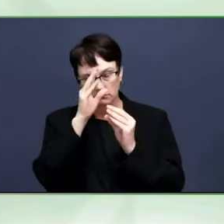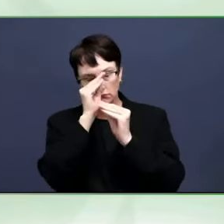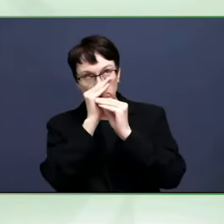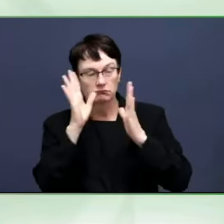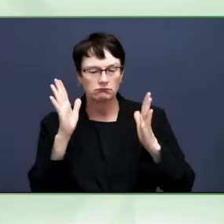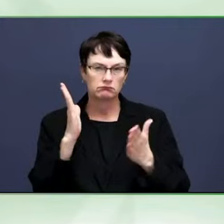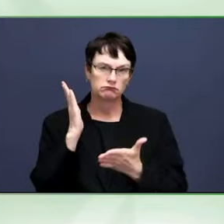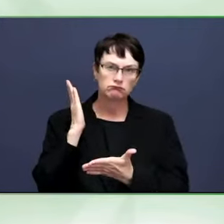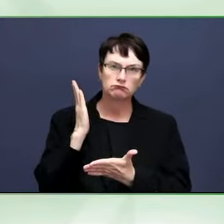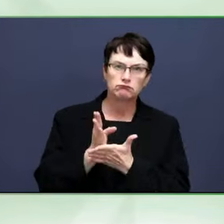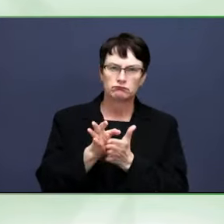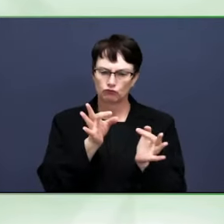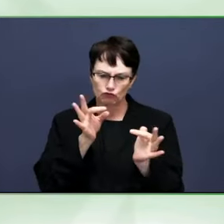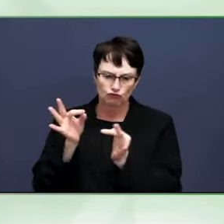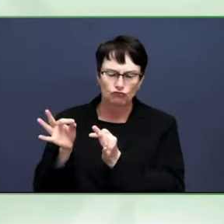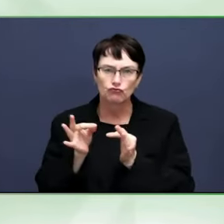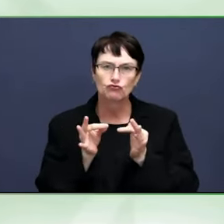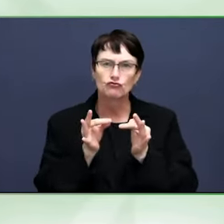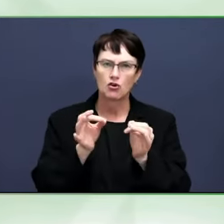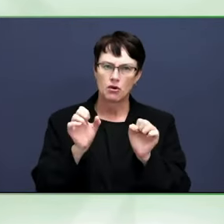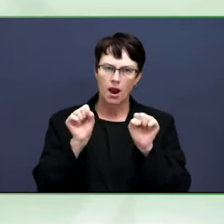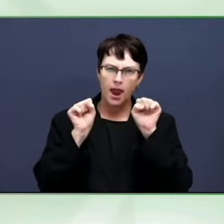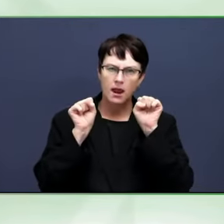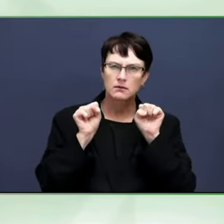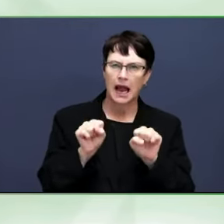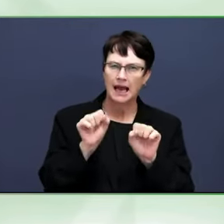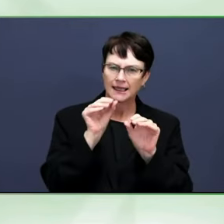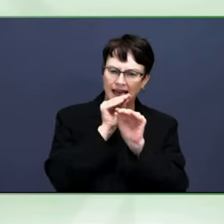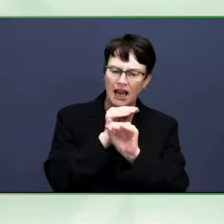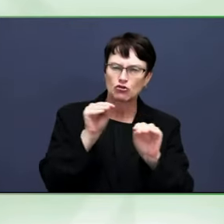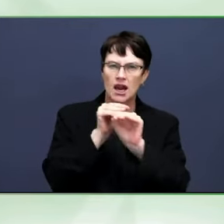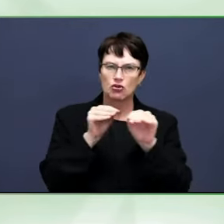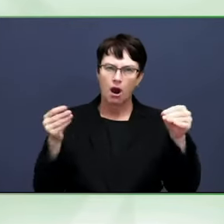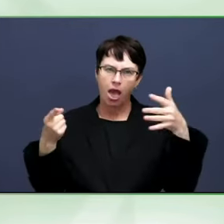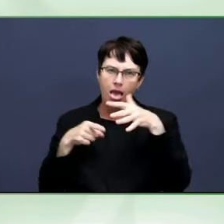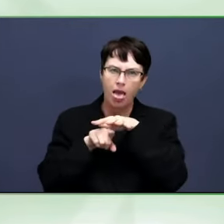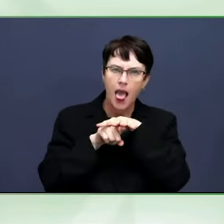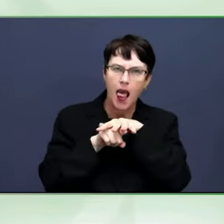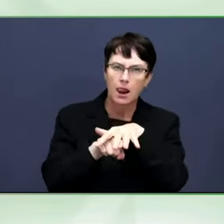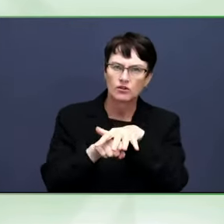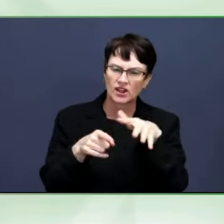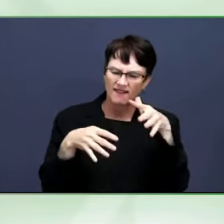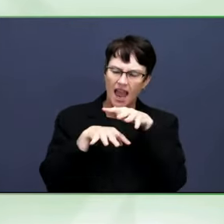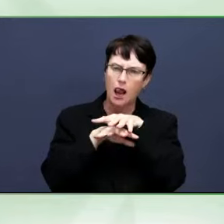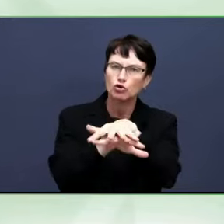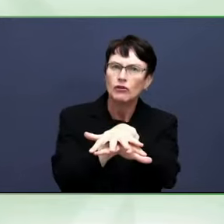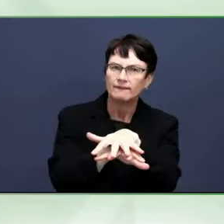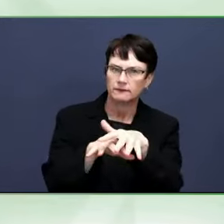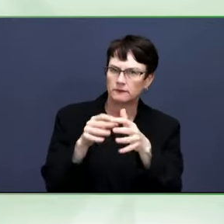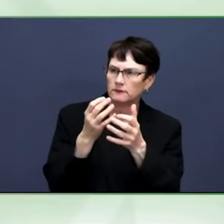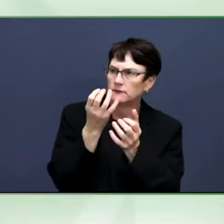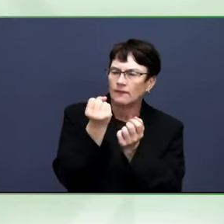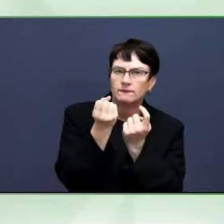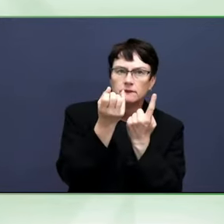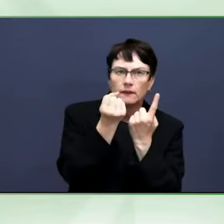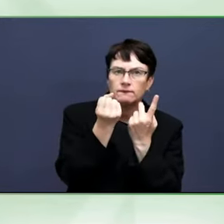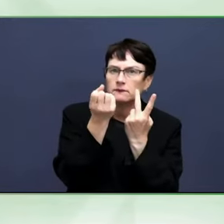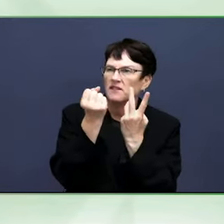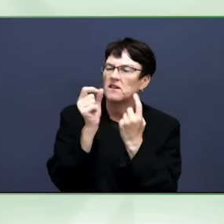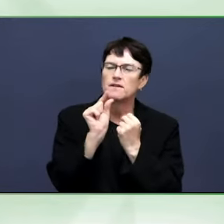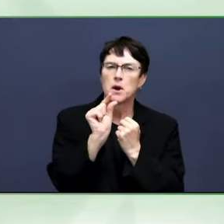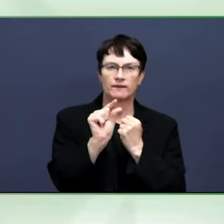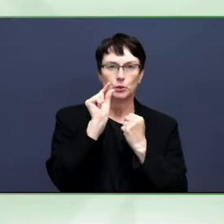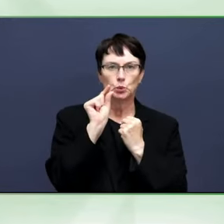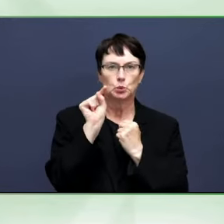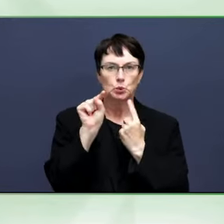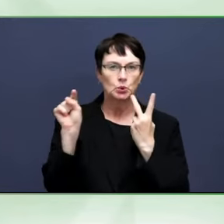towards inclusive education. However, most of the countries have developed some action plans in this area, and